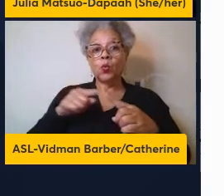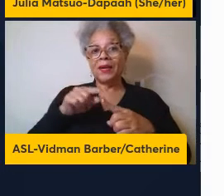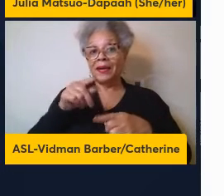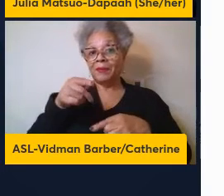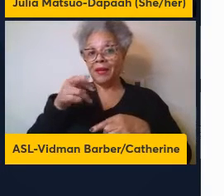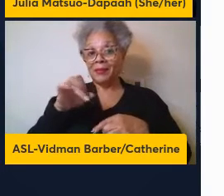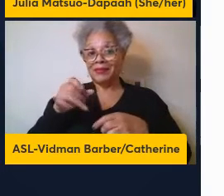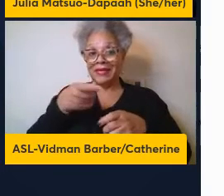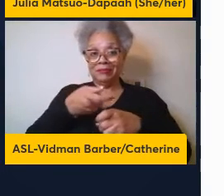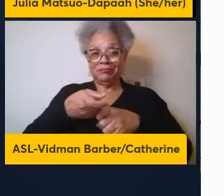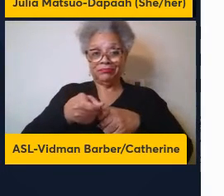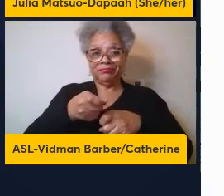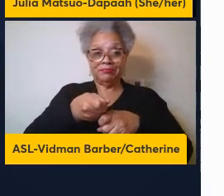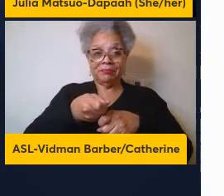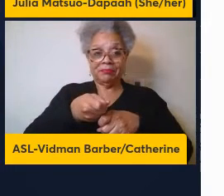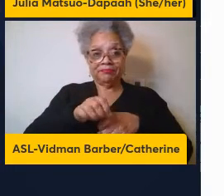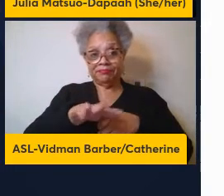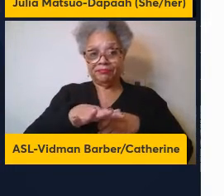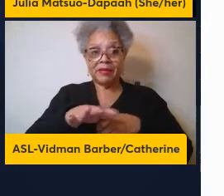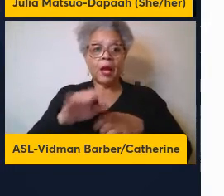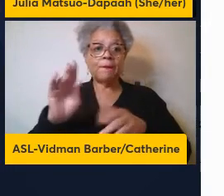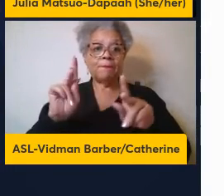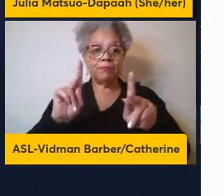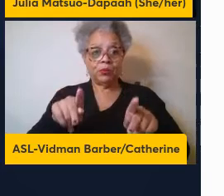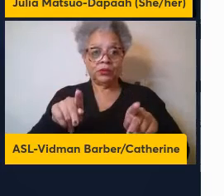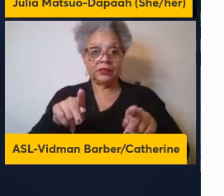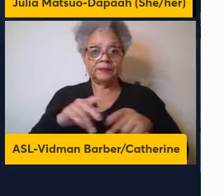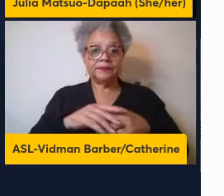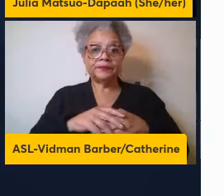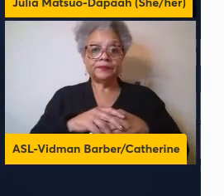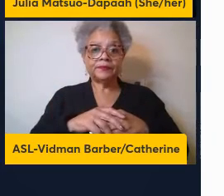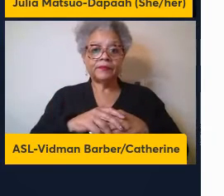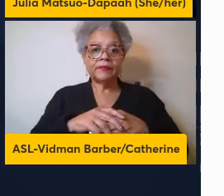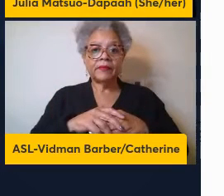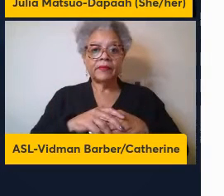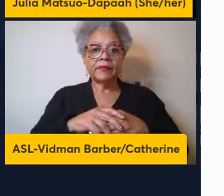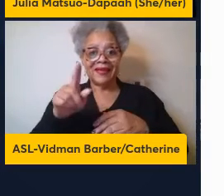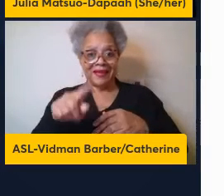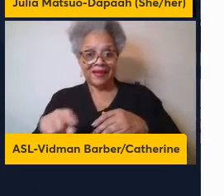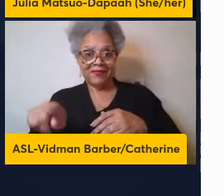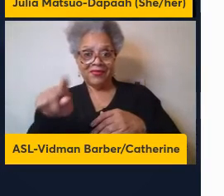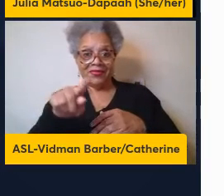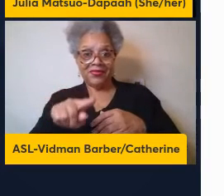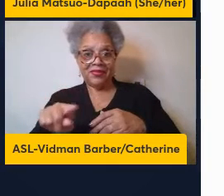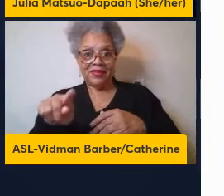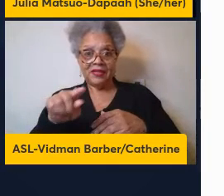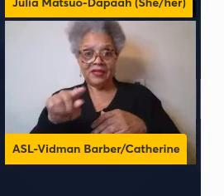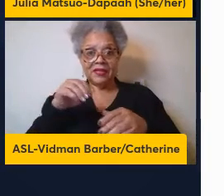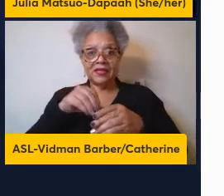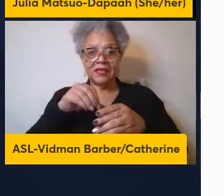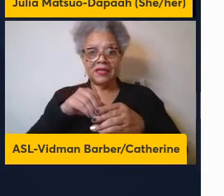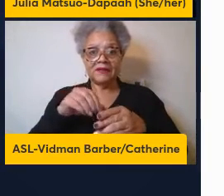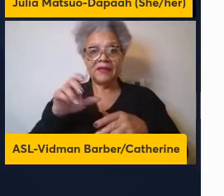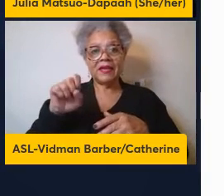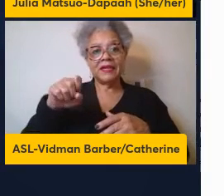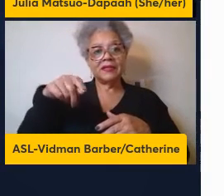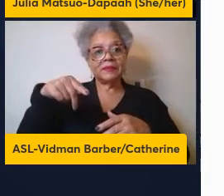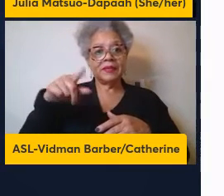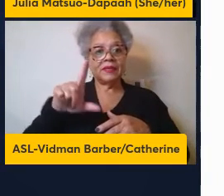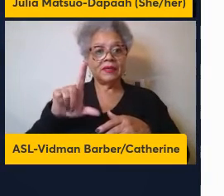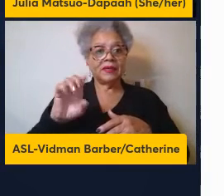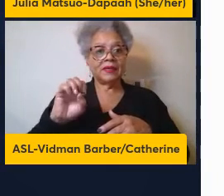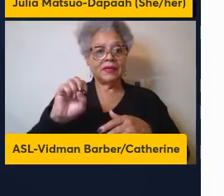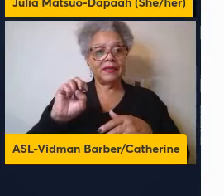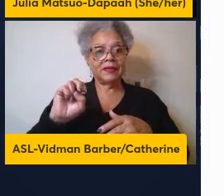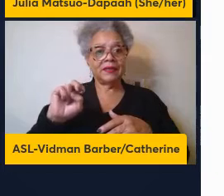a person, disease in the spleen, phagocytocytals and cross-presents,